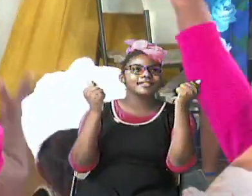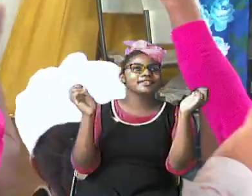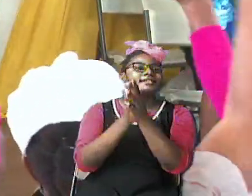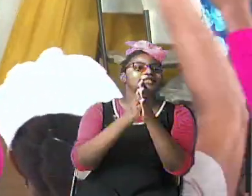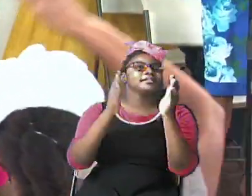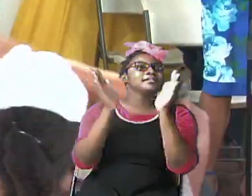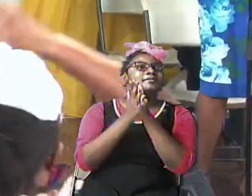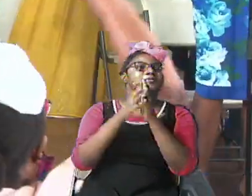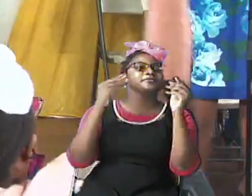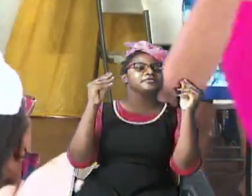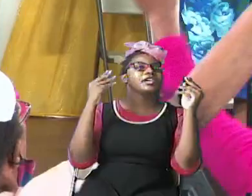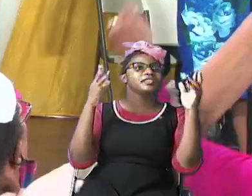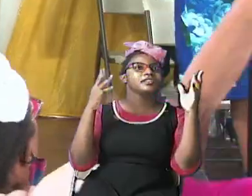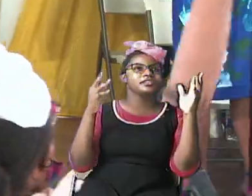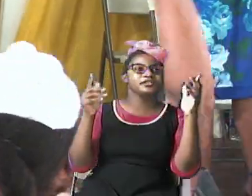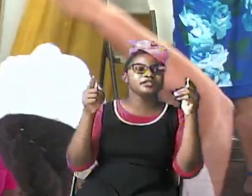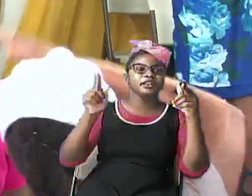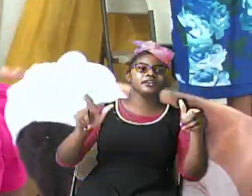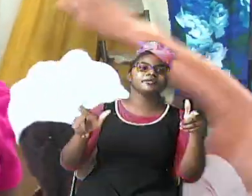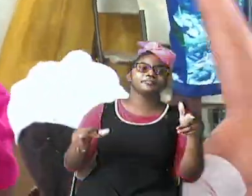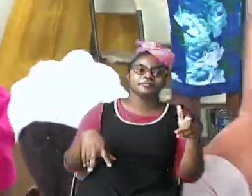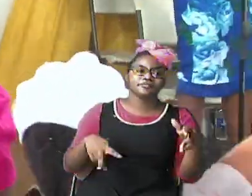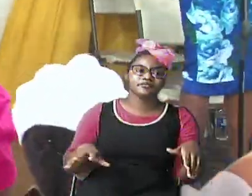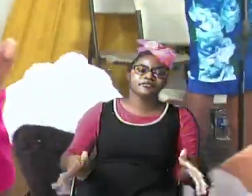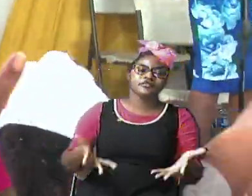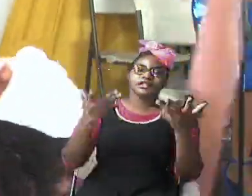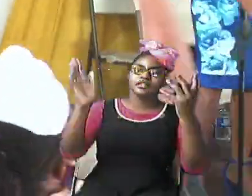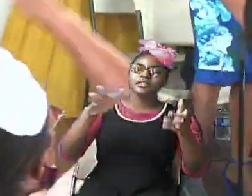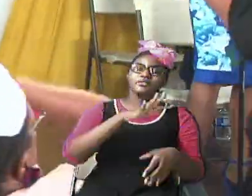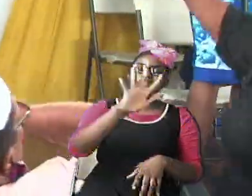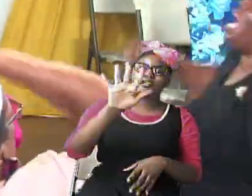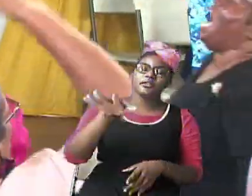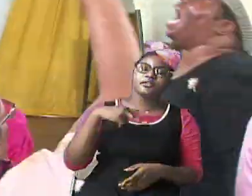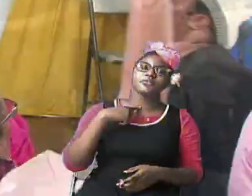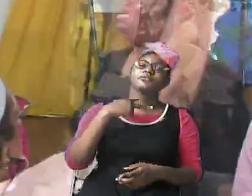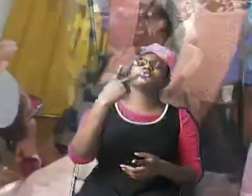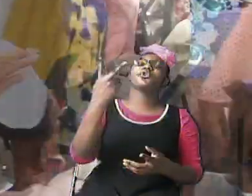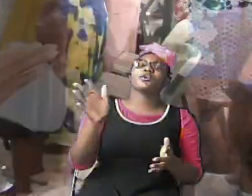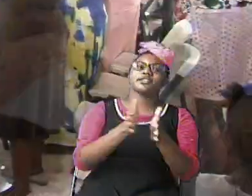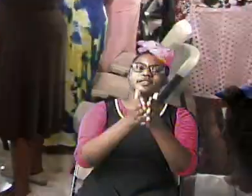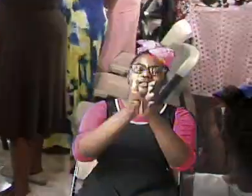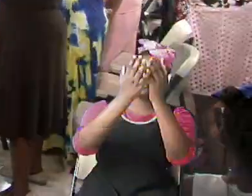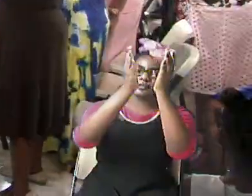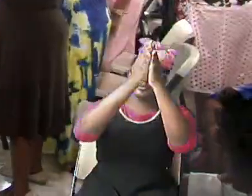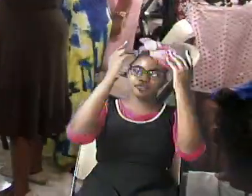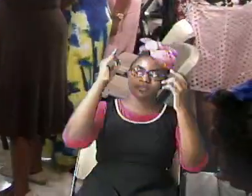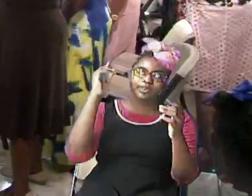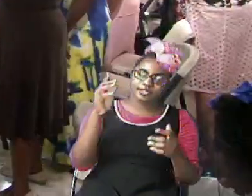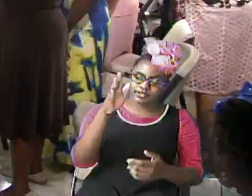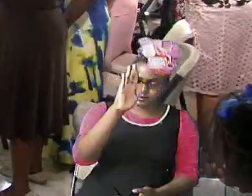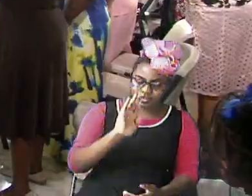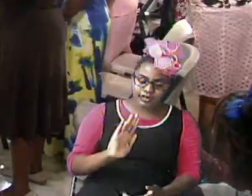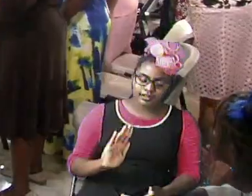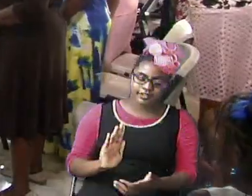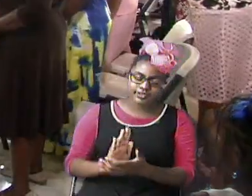Hallelujah. Oh, somebody lift your voices and praise God. Hallelujah.